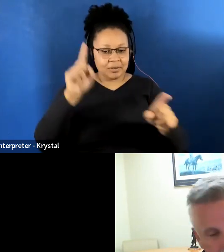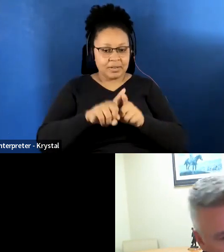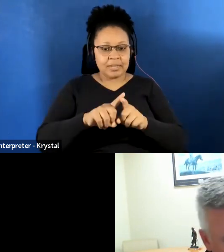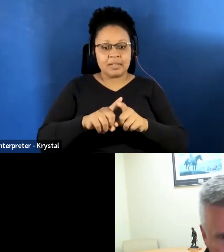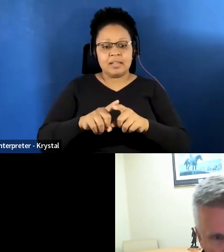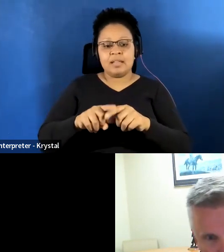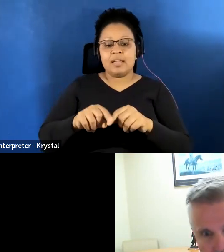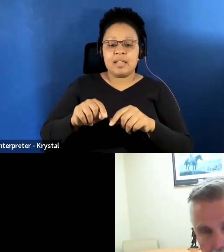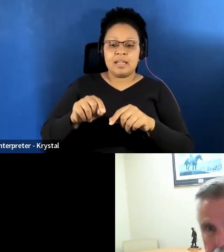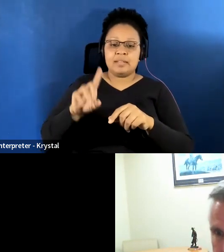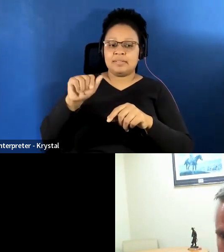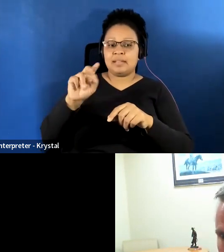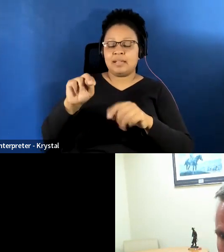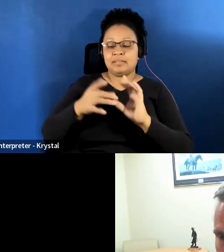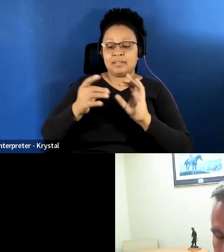Eva.